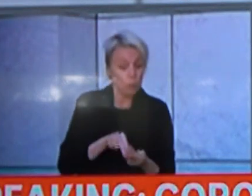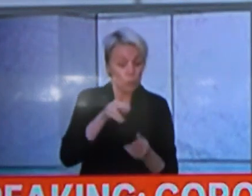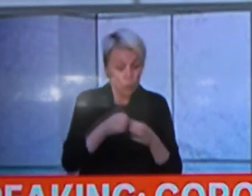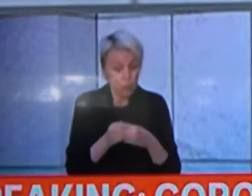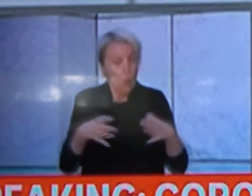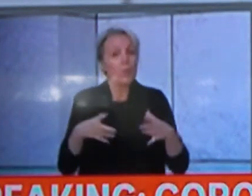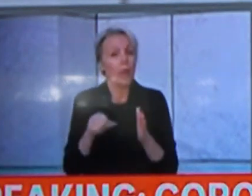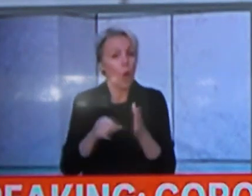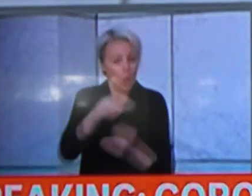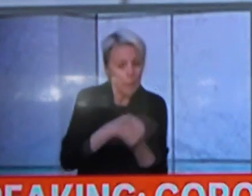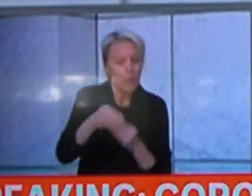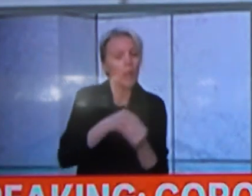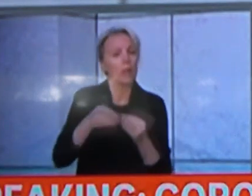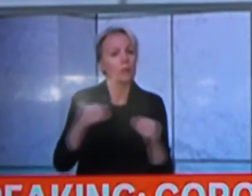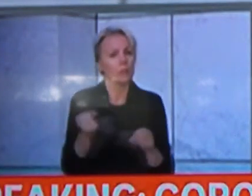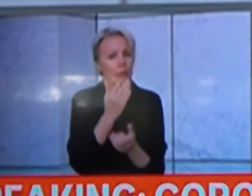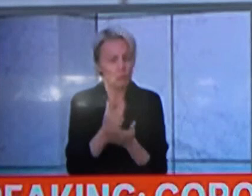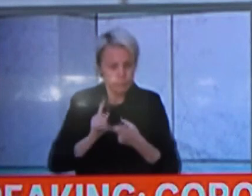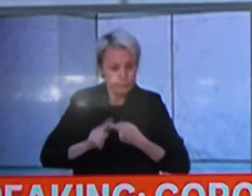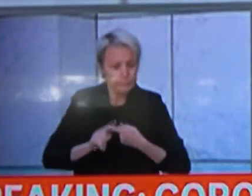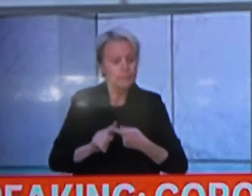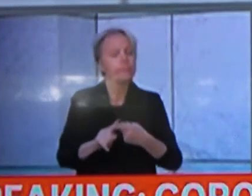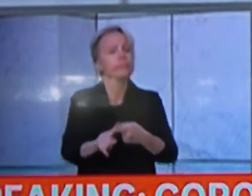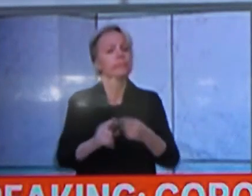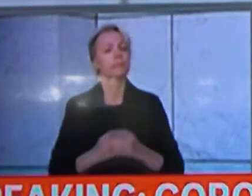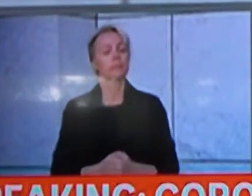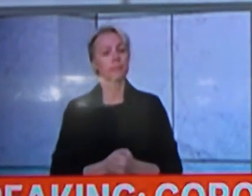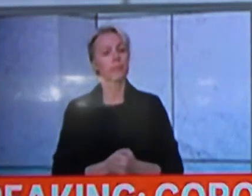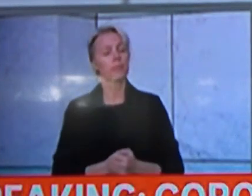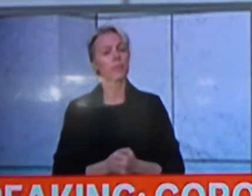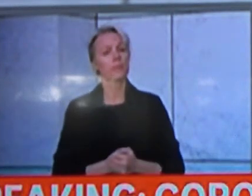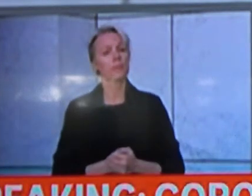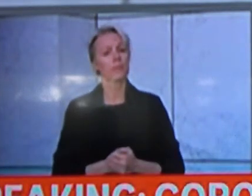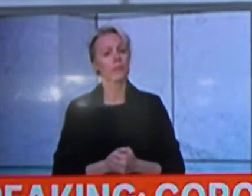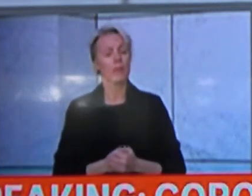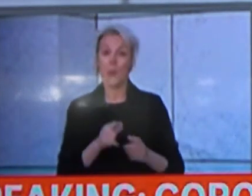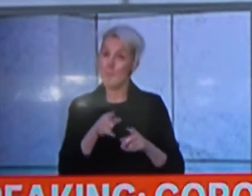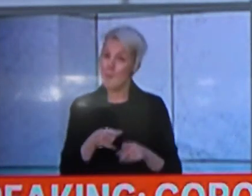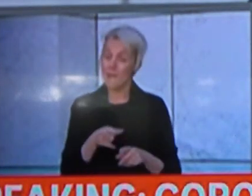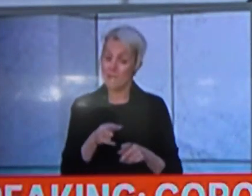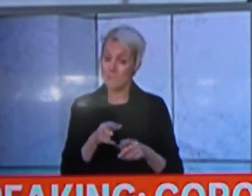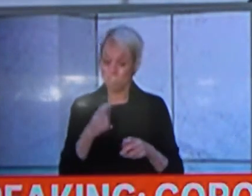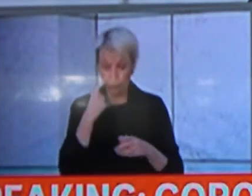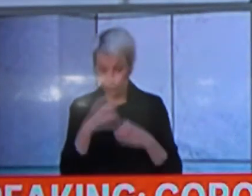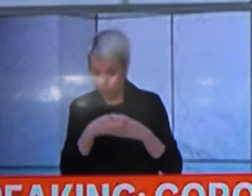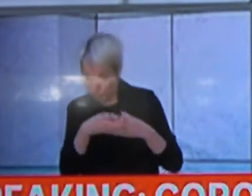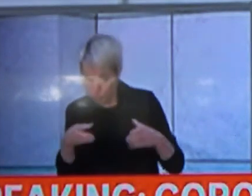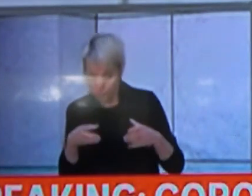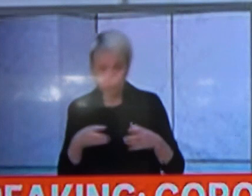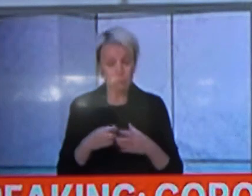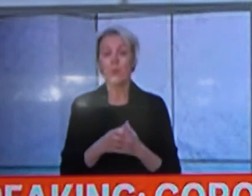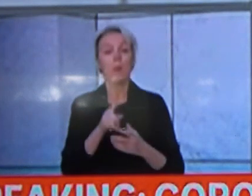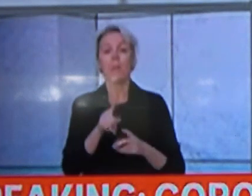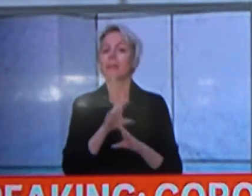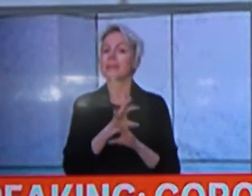in the September quarter is around 3.25%. But what that does not take into account of is the dramatic